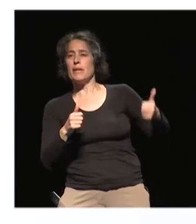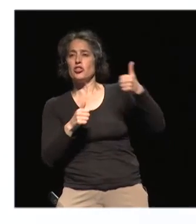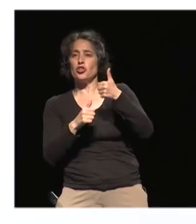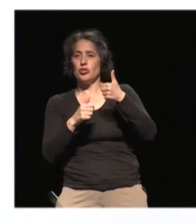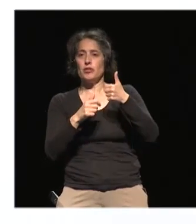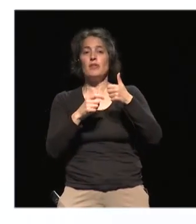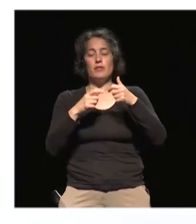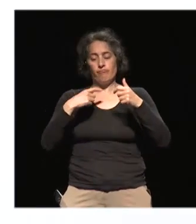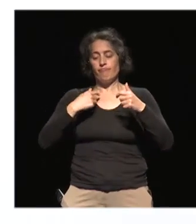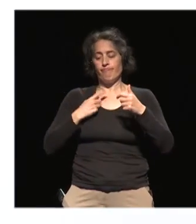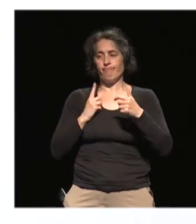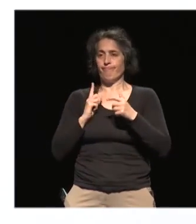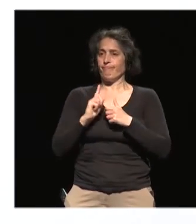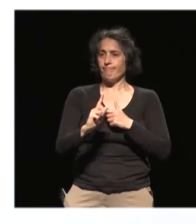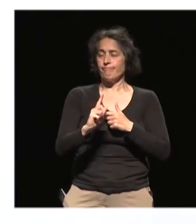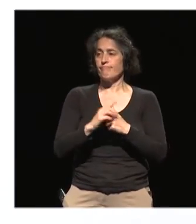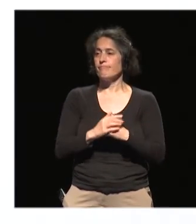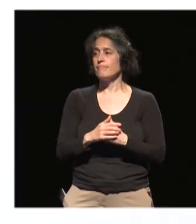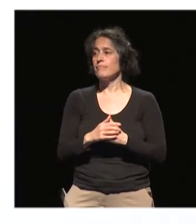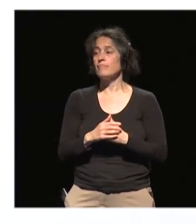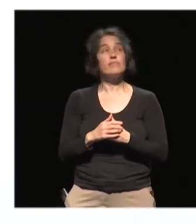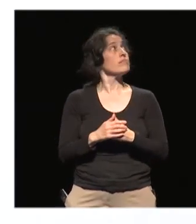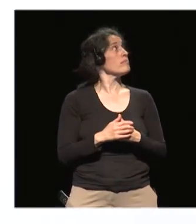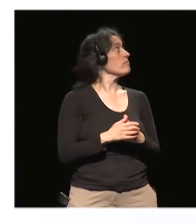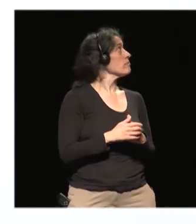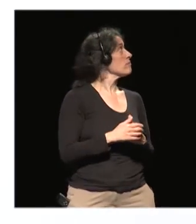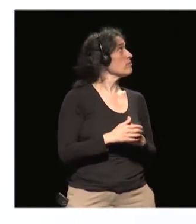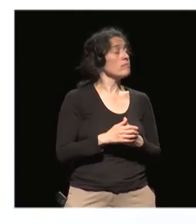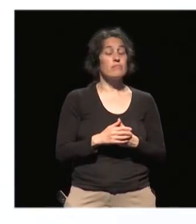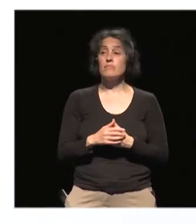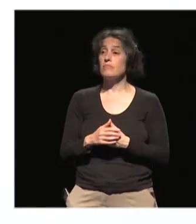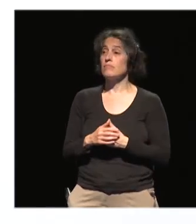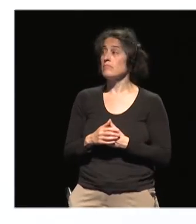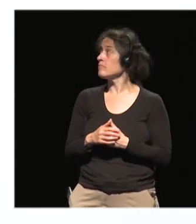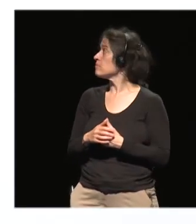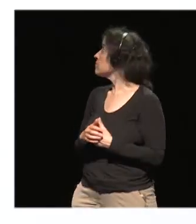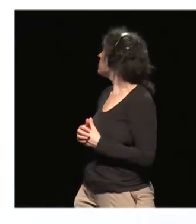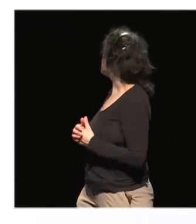much as a statement can say, and then perhaps a few questions